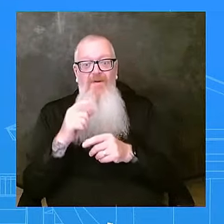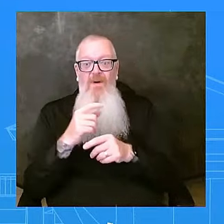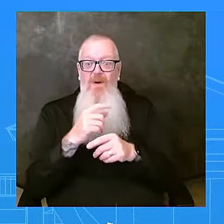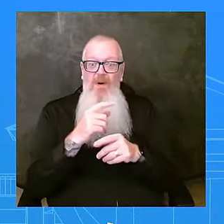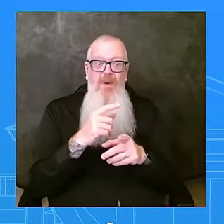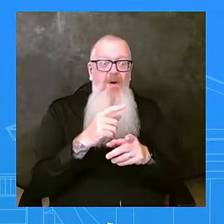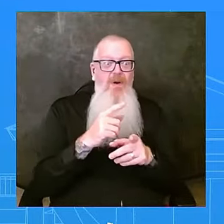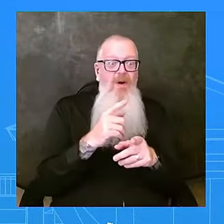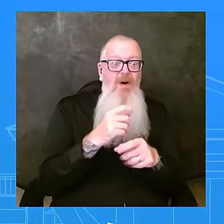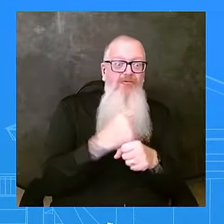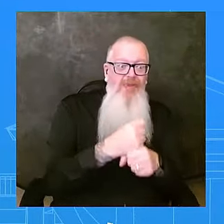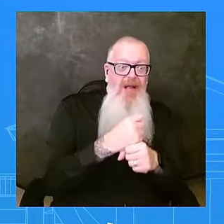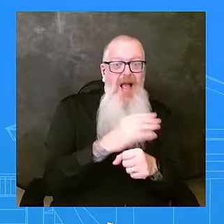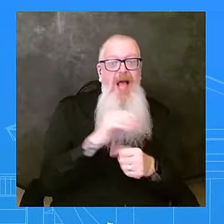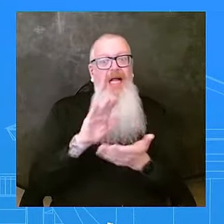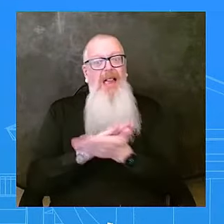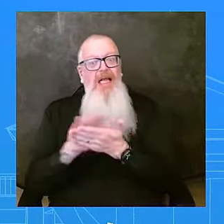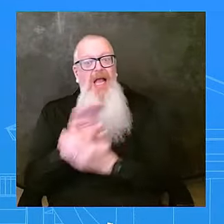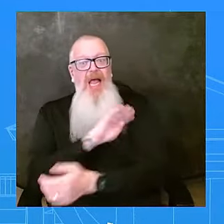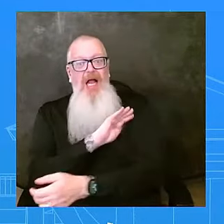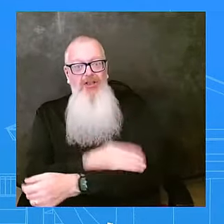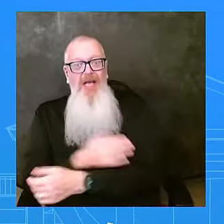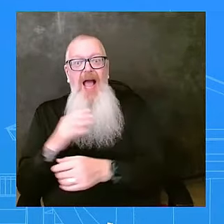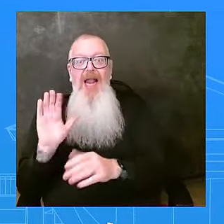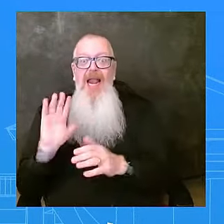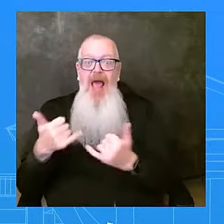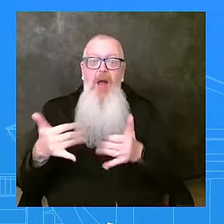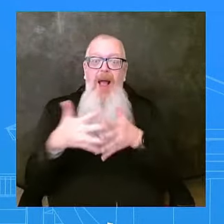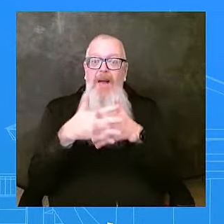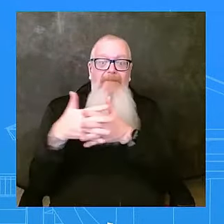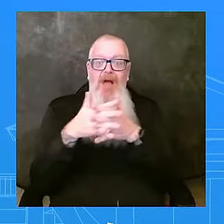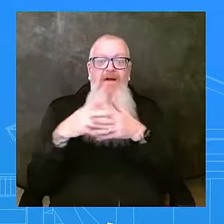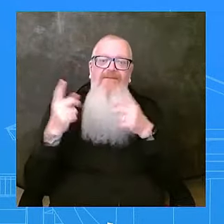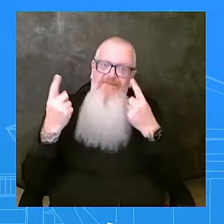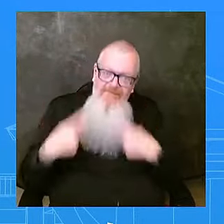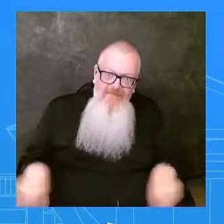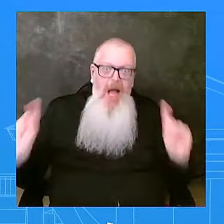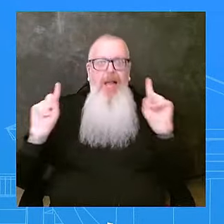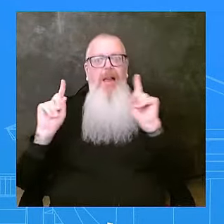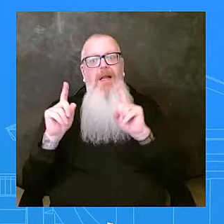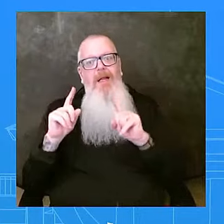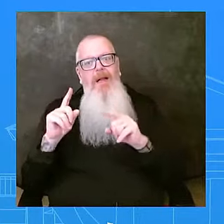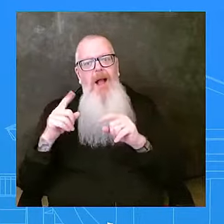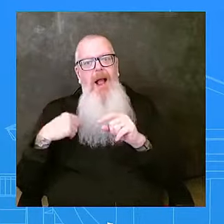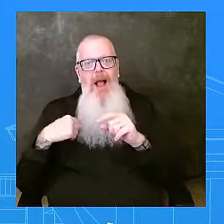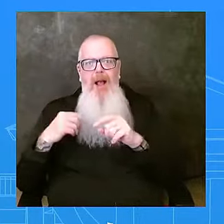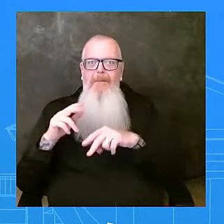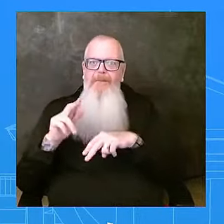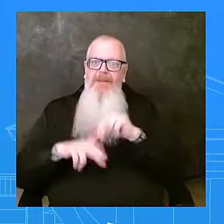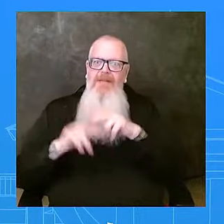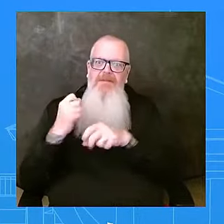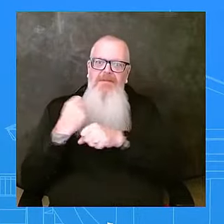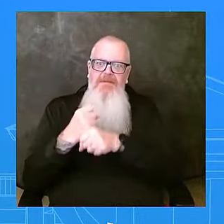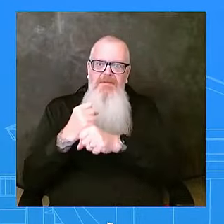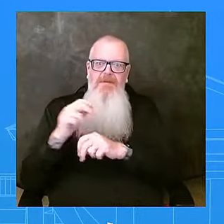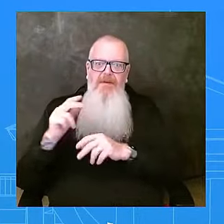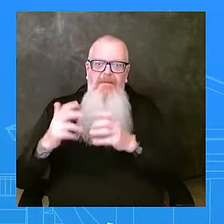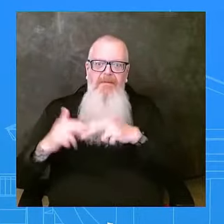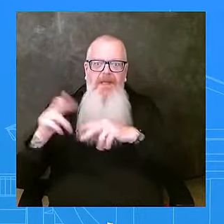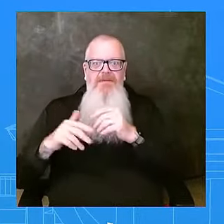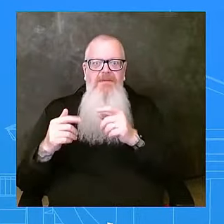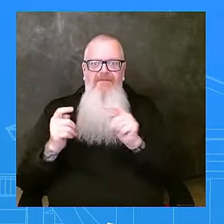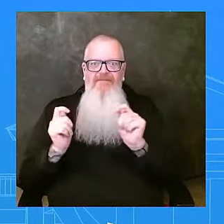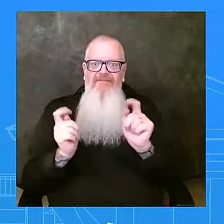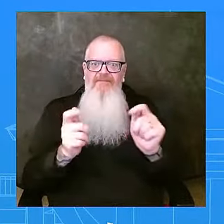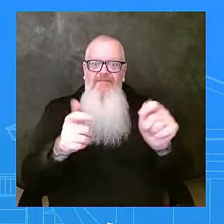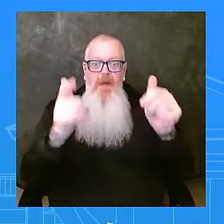is now building factories at a rapid rate. And that is because of what we've been doing, which is investing in America.